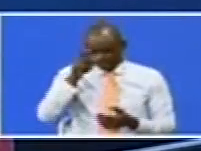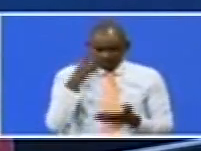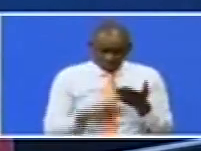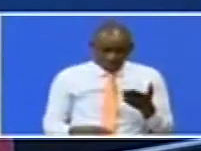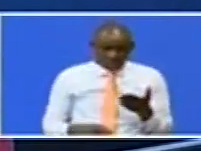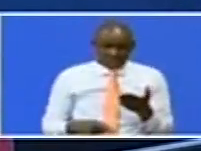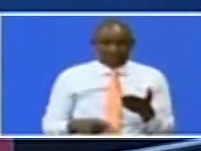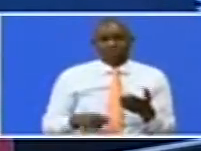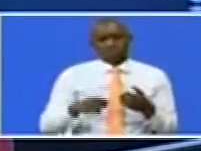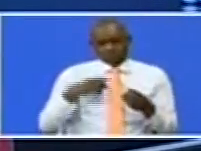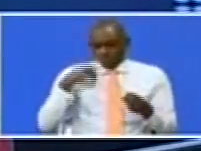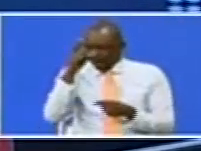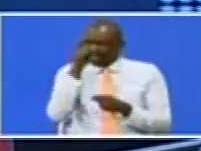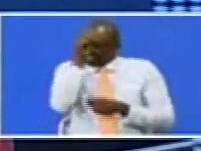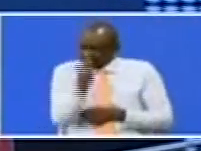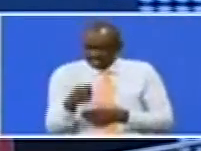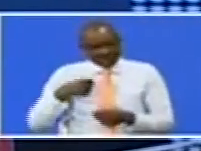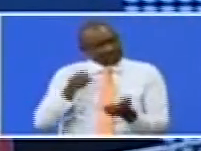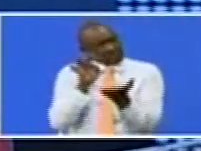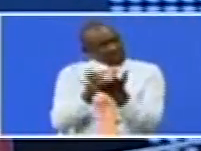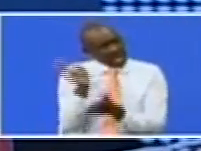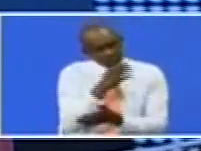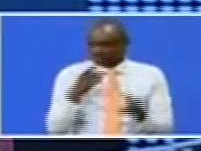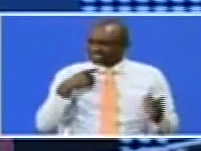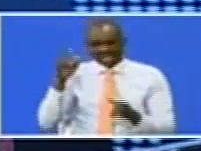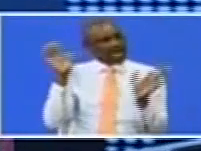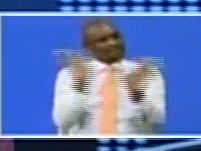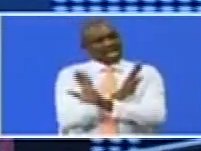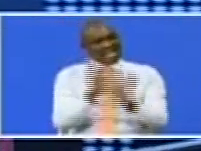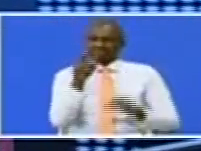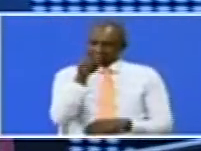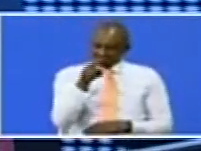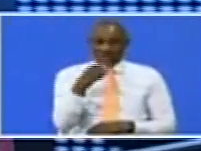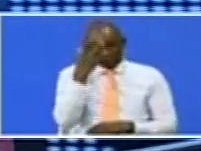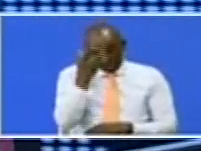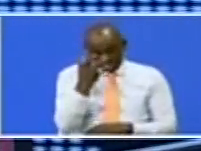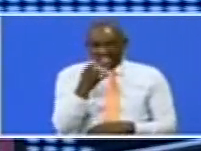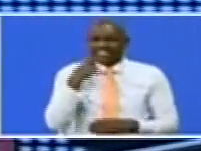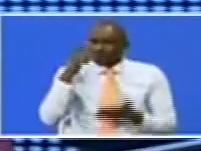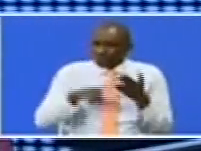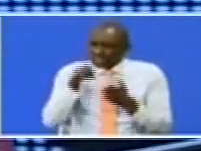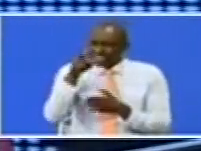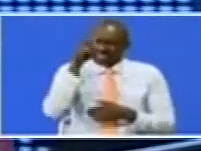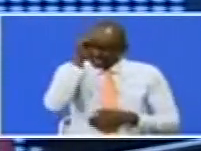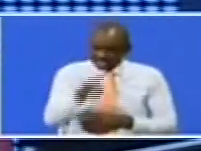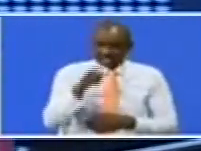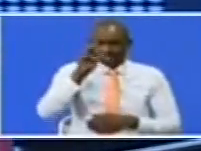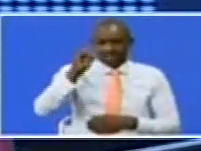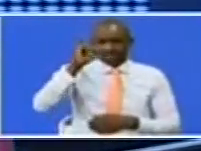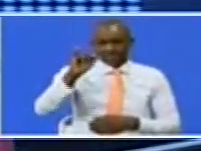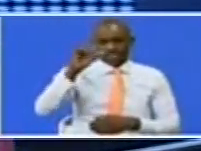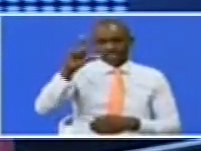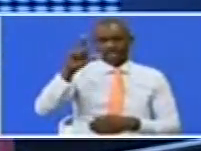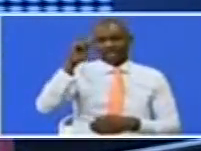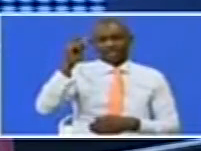disqualification from the bench of one of the judges hearing her case on retirement age. Rawal had claimed Justice Milton Makandia